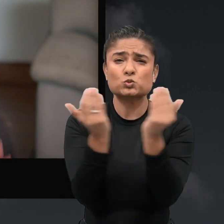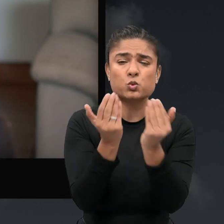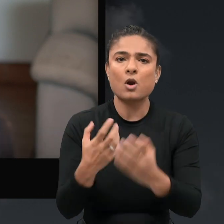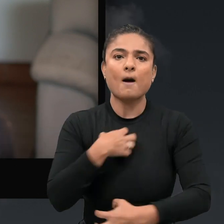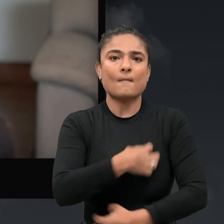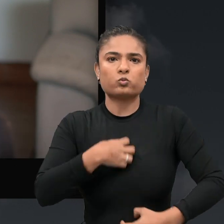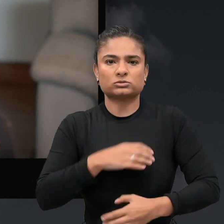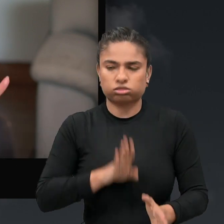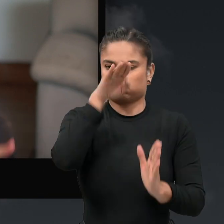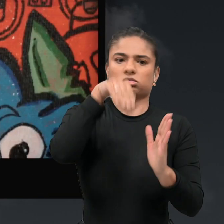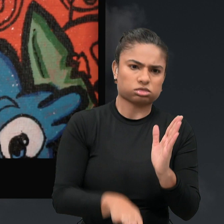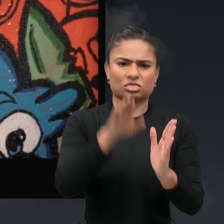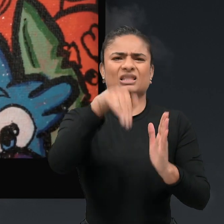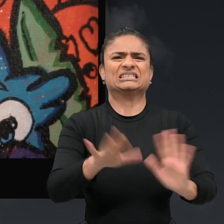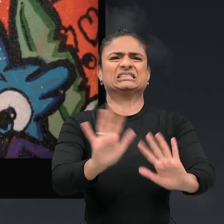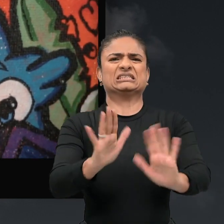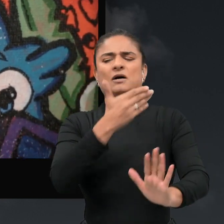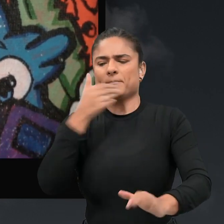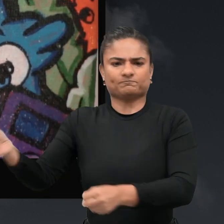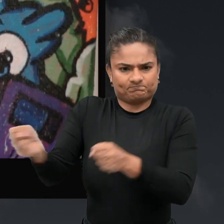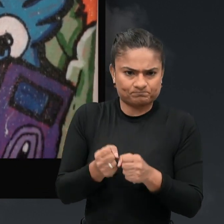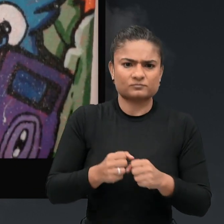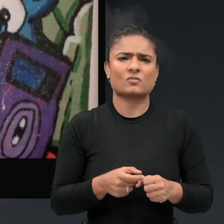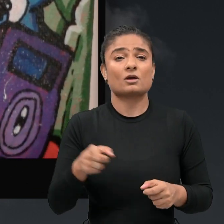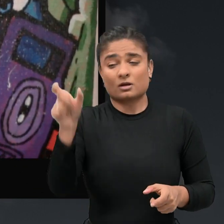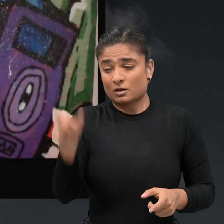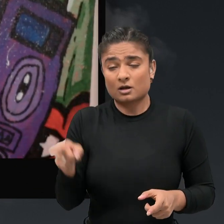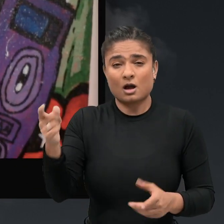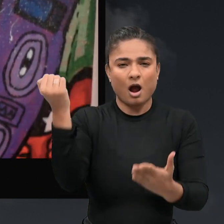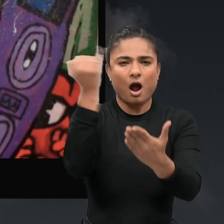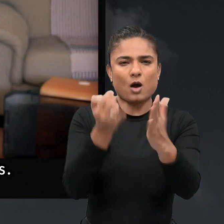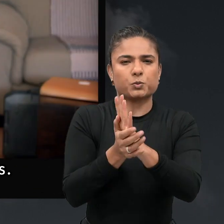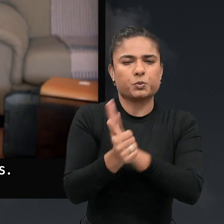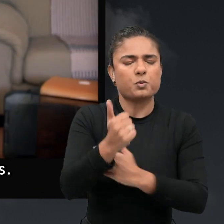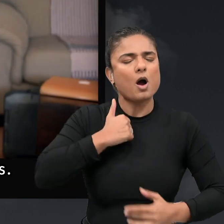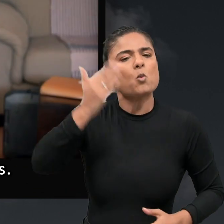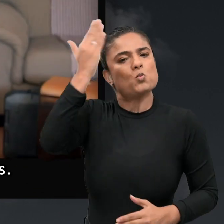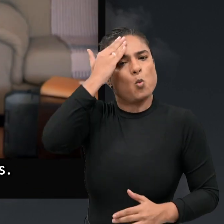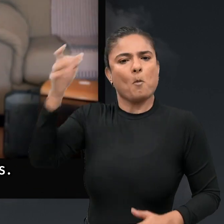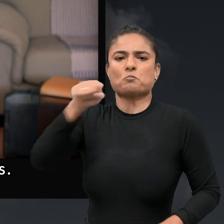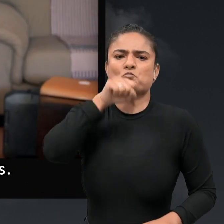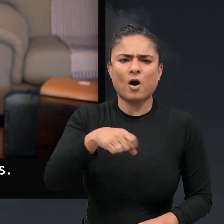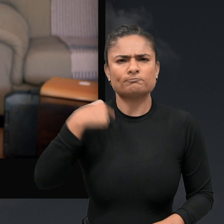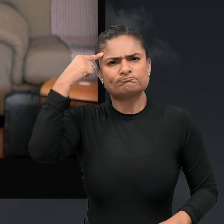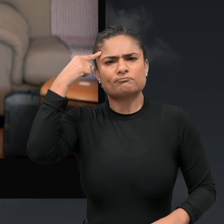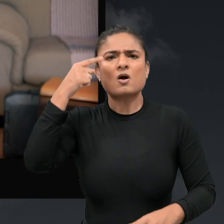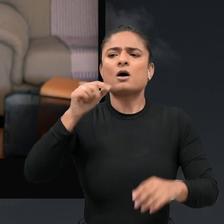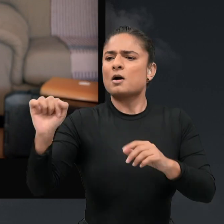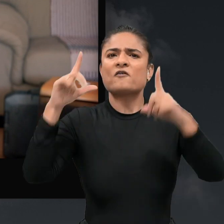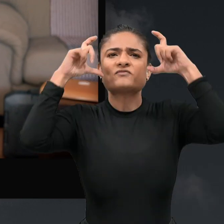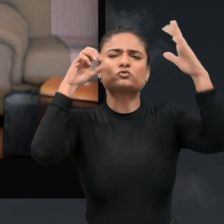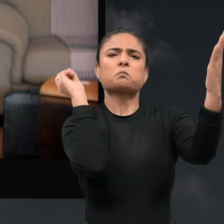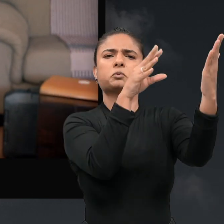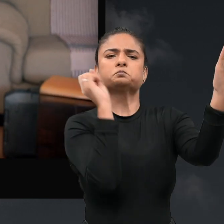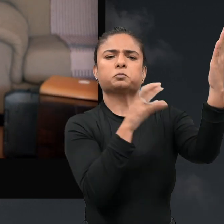autisme is die emosies baie up and down. Ek het altyd geweet hy is kunstig en altyd opgelet na hoe goed hy is en dan het ek dit op